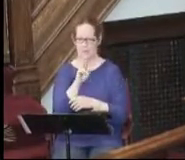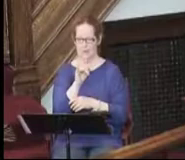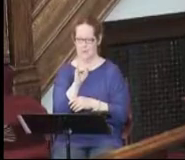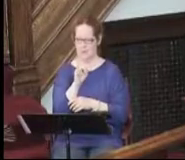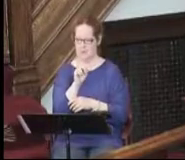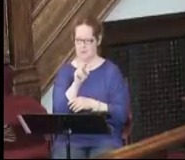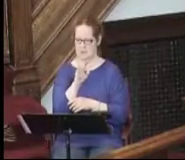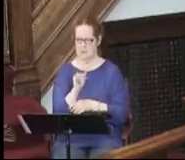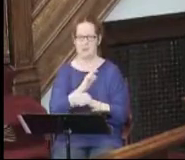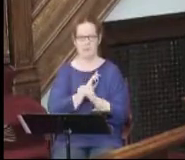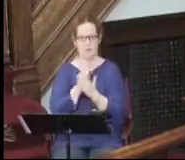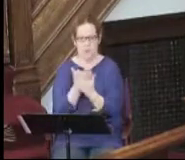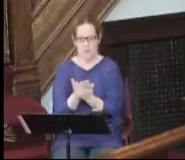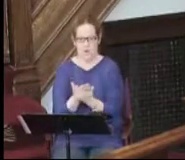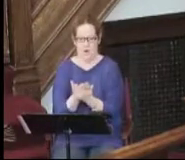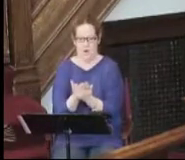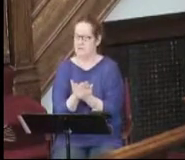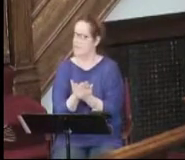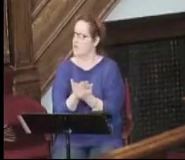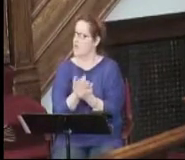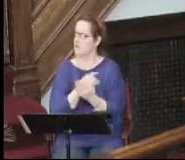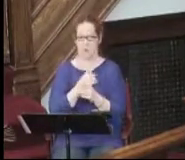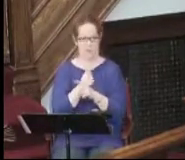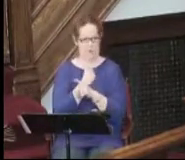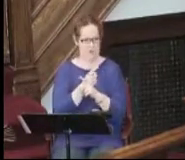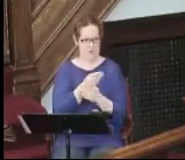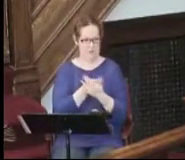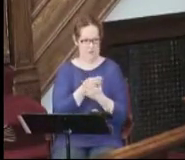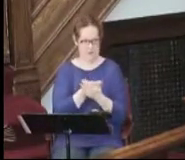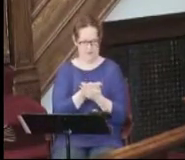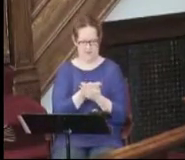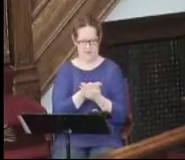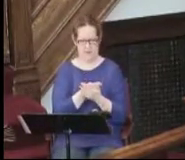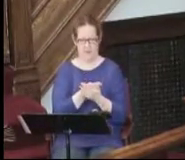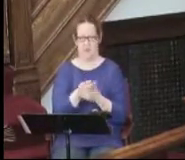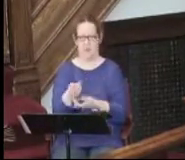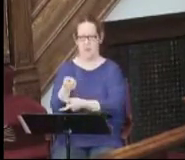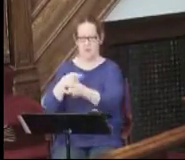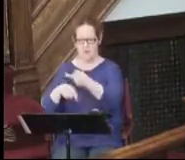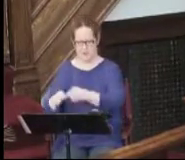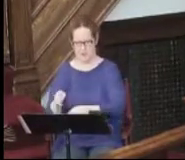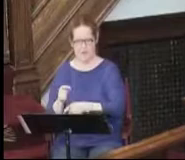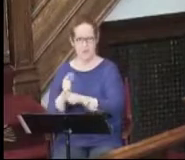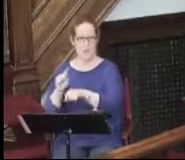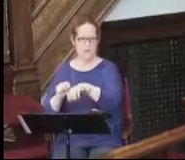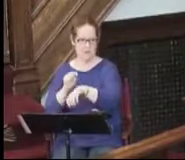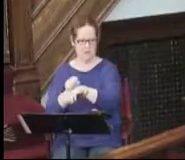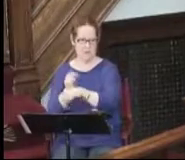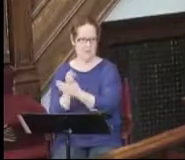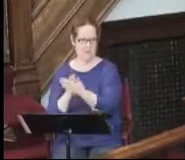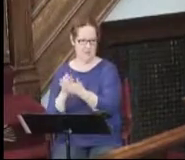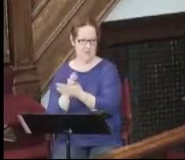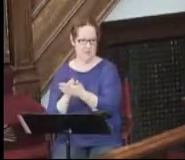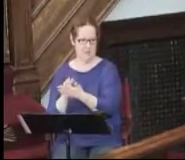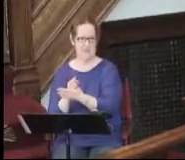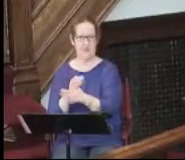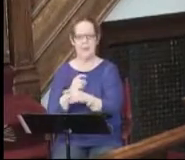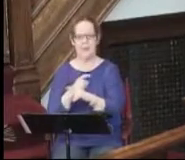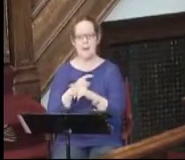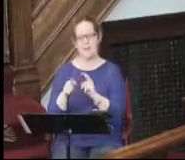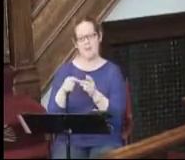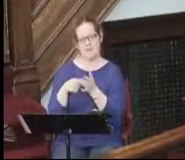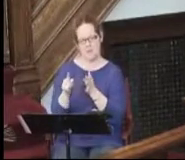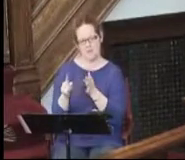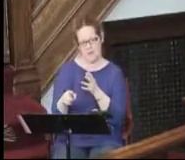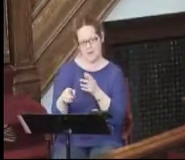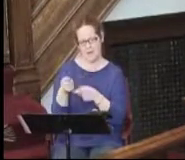to the temple, they would take their regular currency. They would trade it in for temple currency, but they had to pay